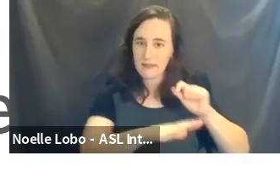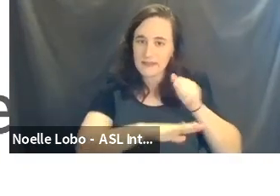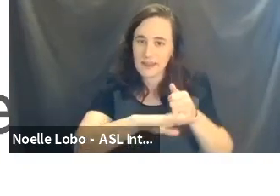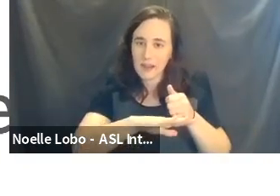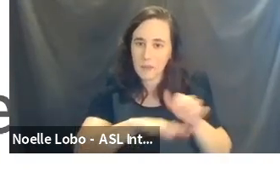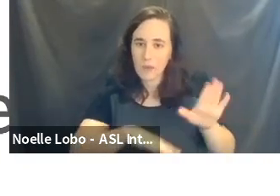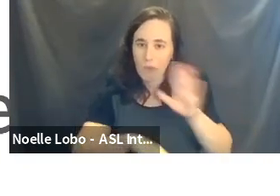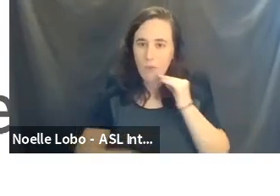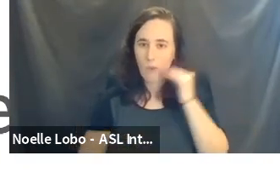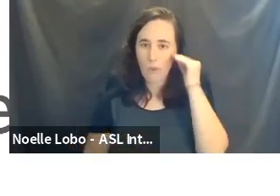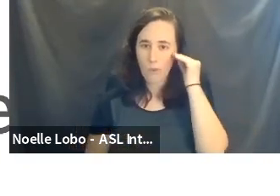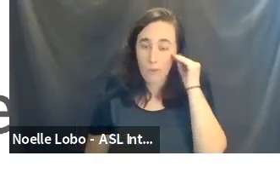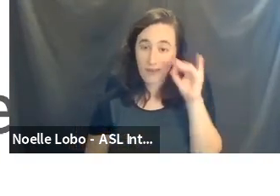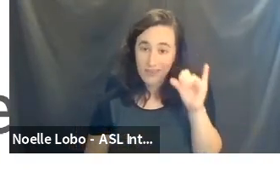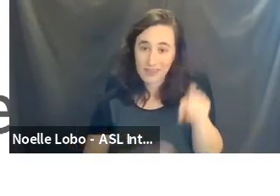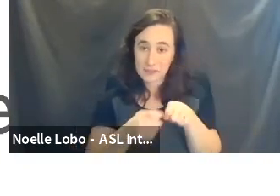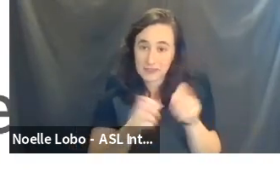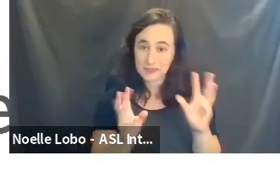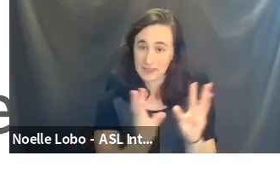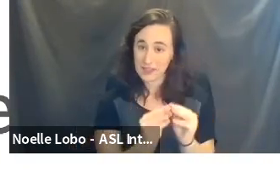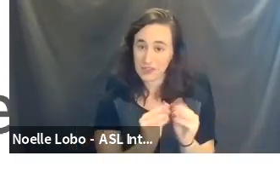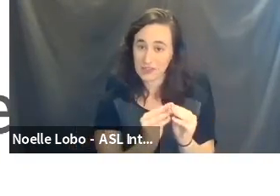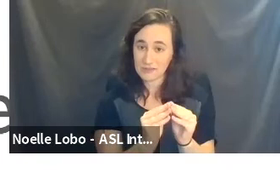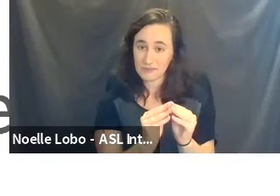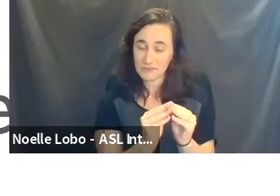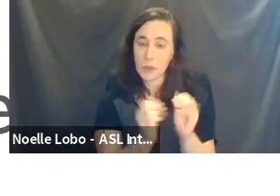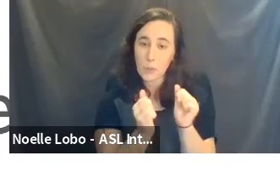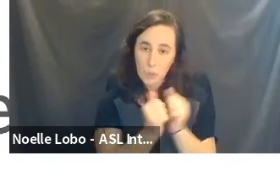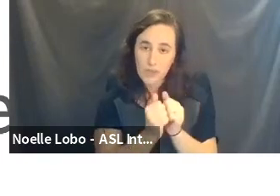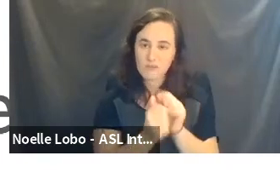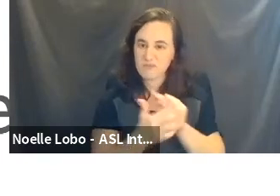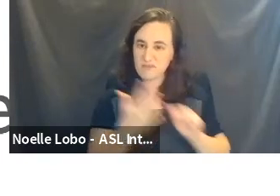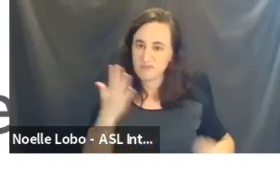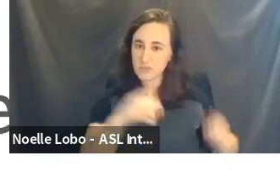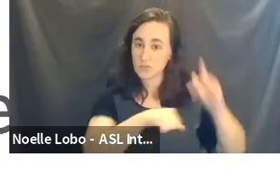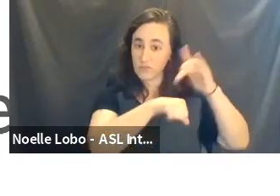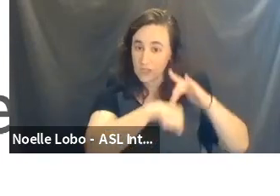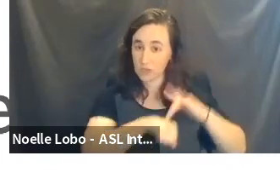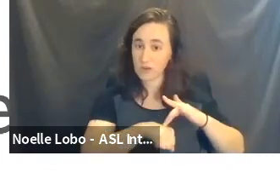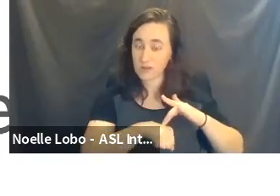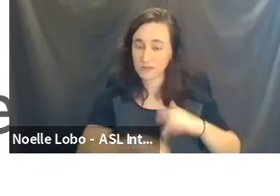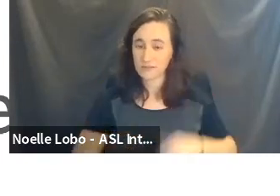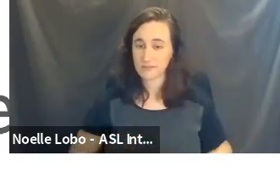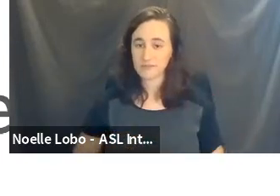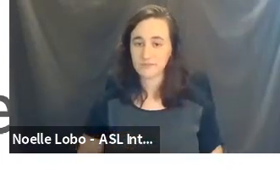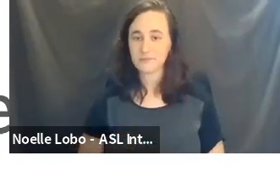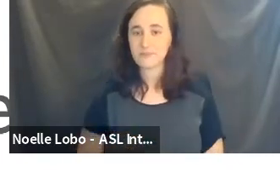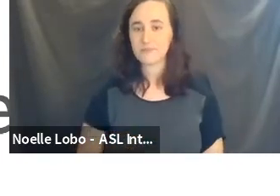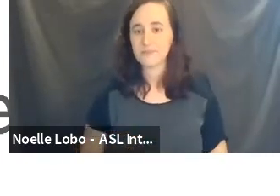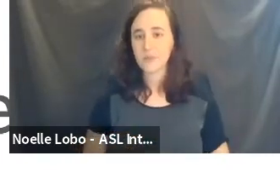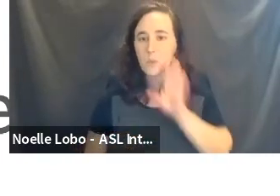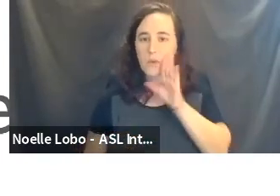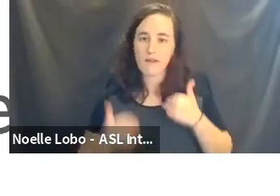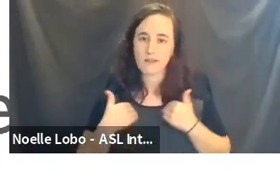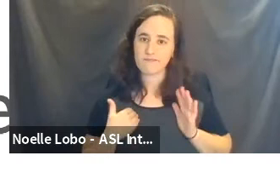that particular session and with those resources, you'll find a really nice checklist on how